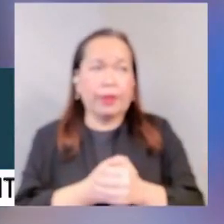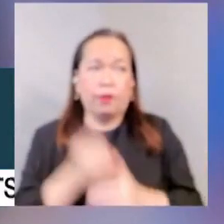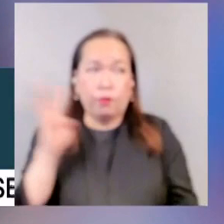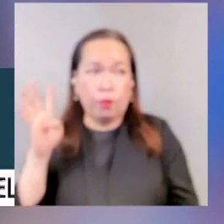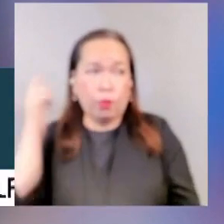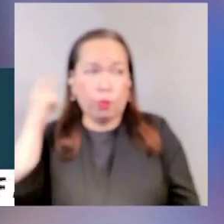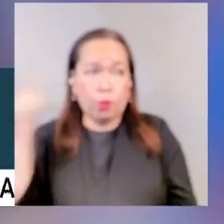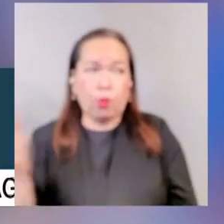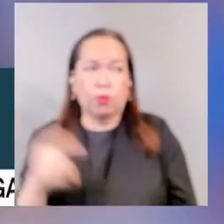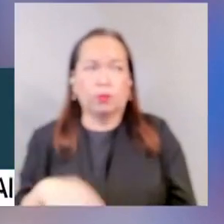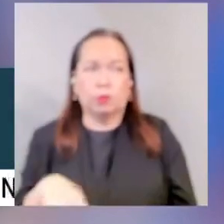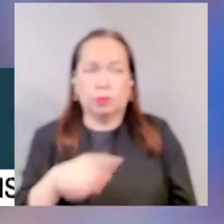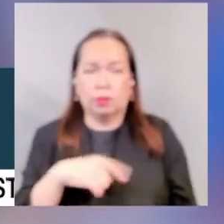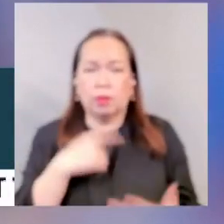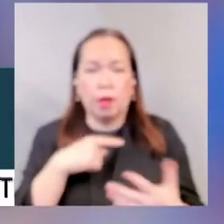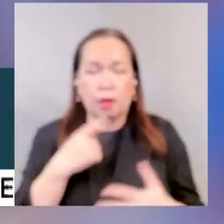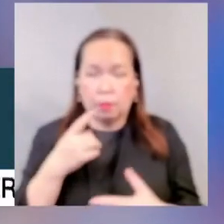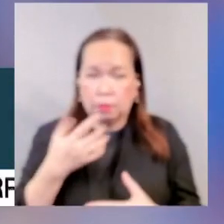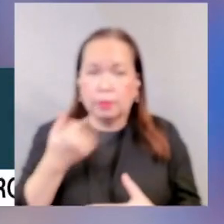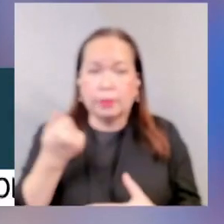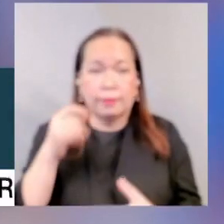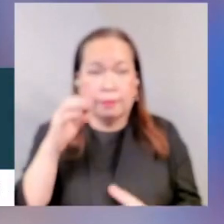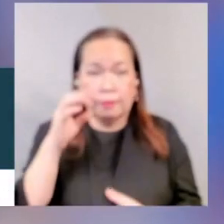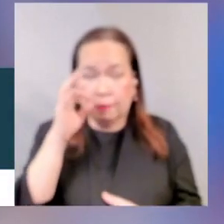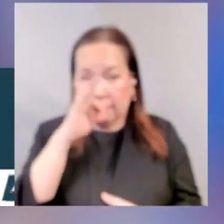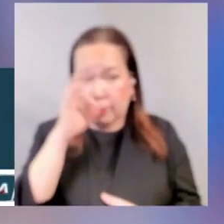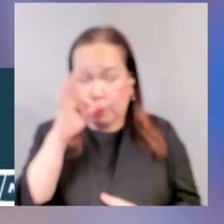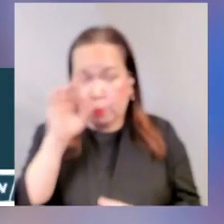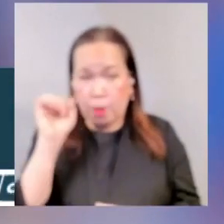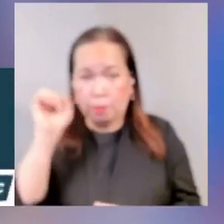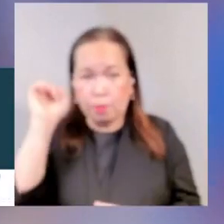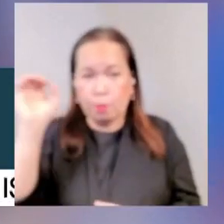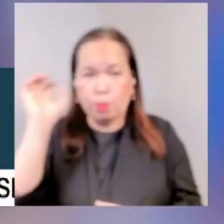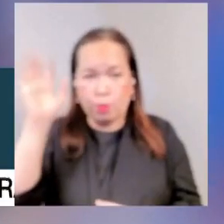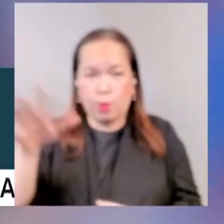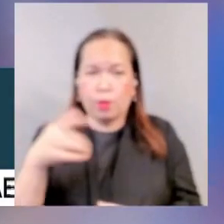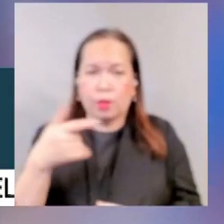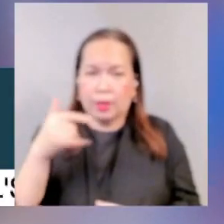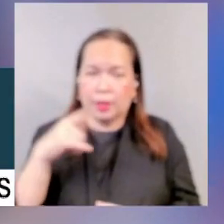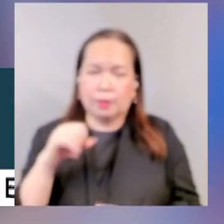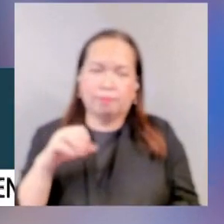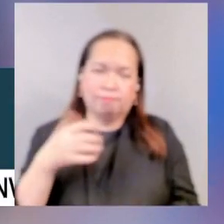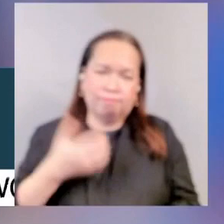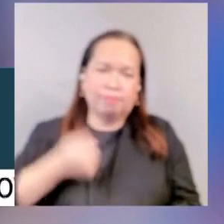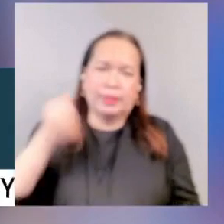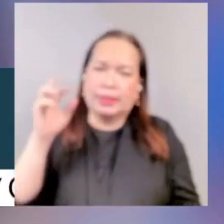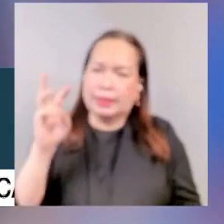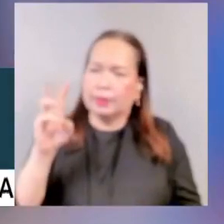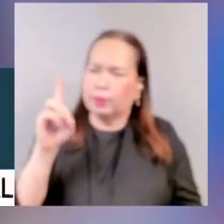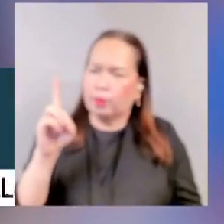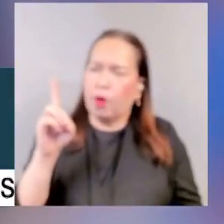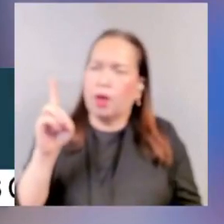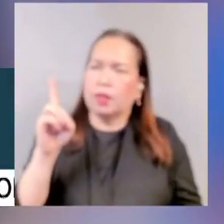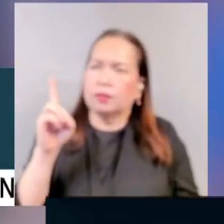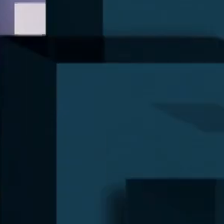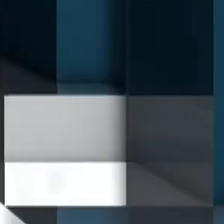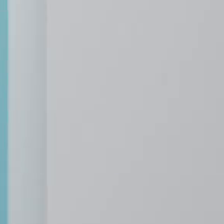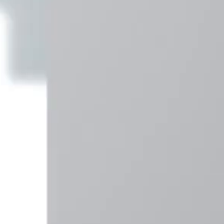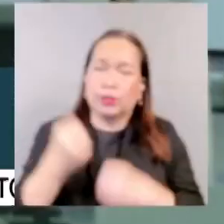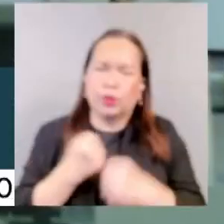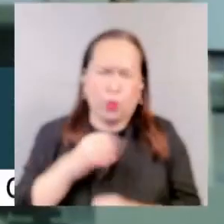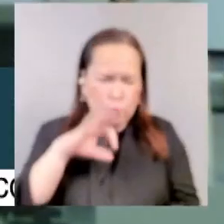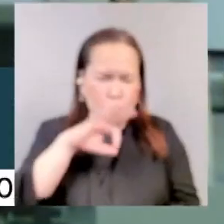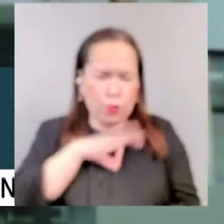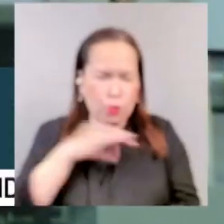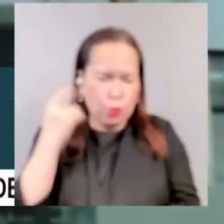in men's basketball, where Gilas Pilipinas ended a 61-year gold medal drought. 60